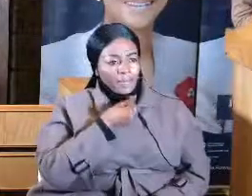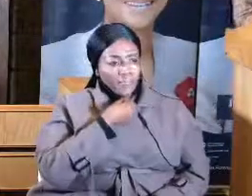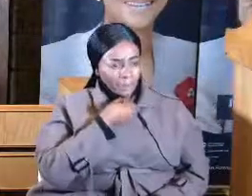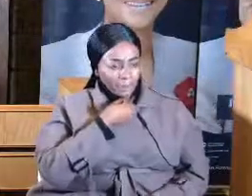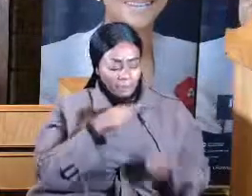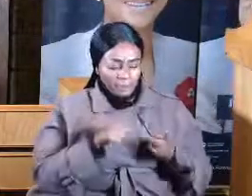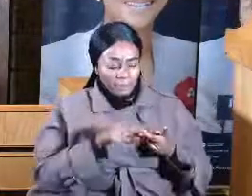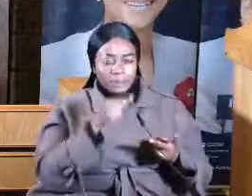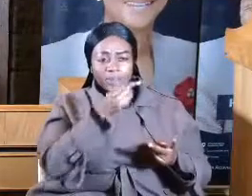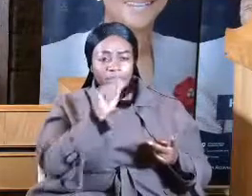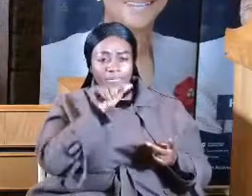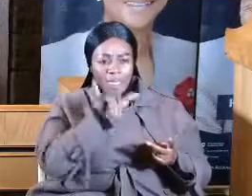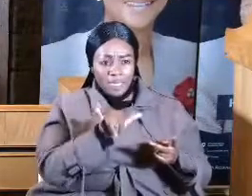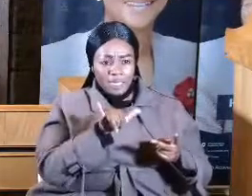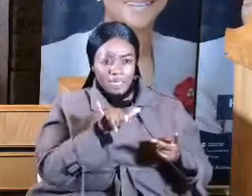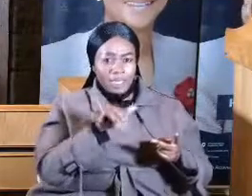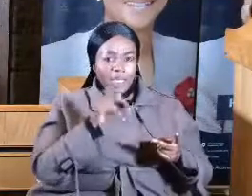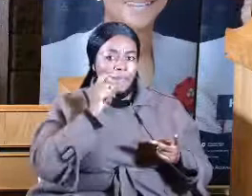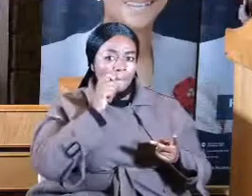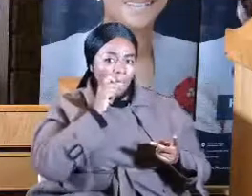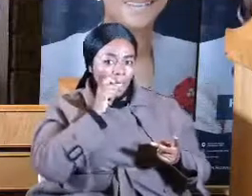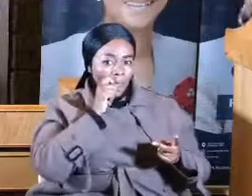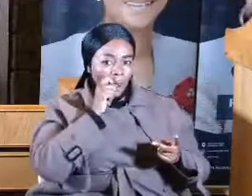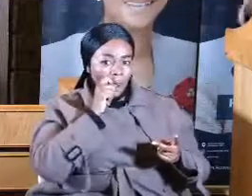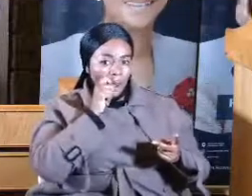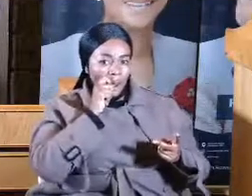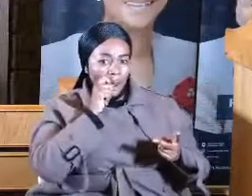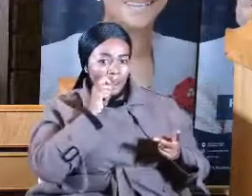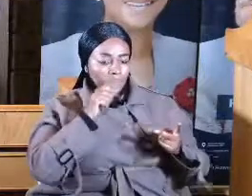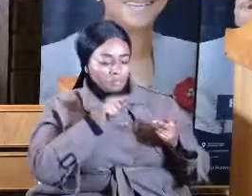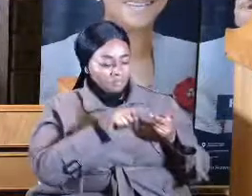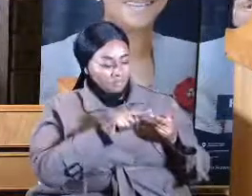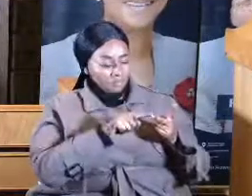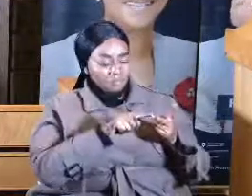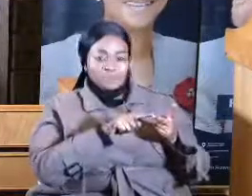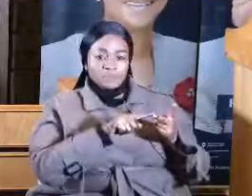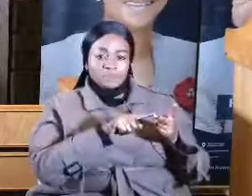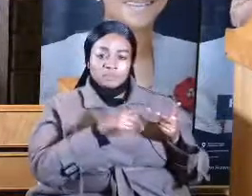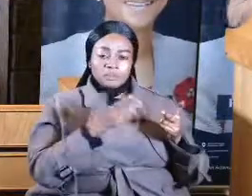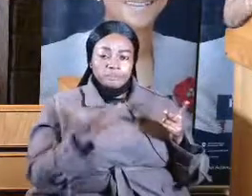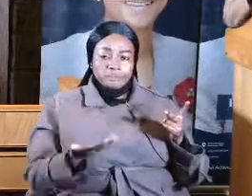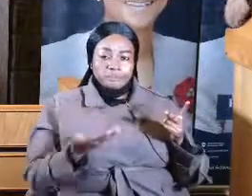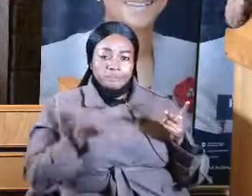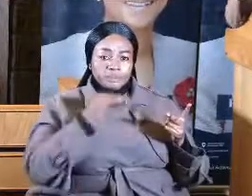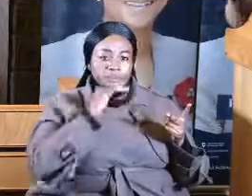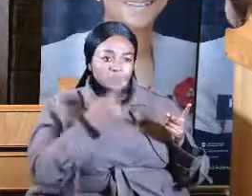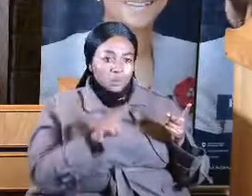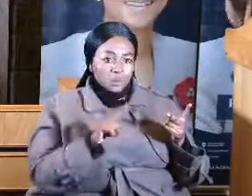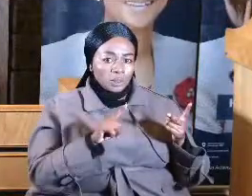a male, a cisgender male. Cis meaning